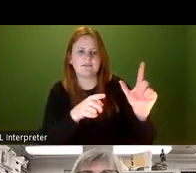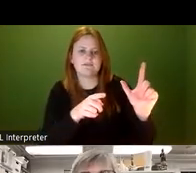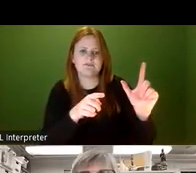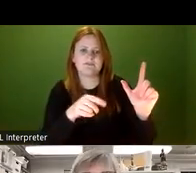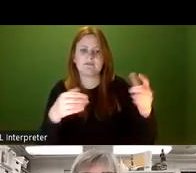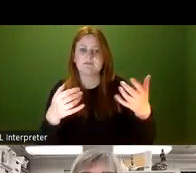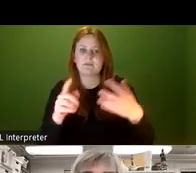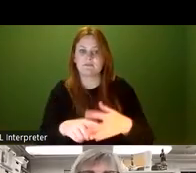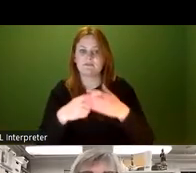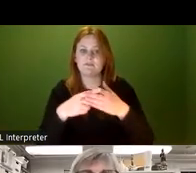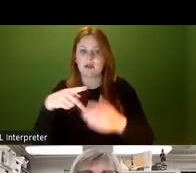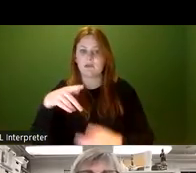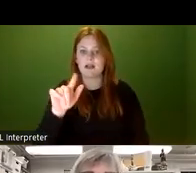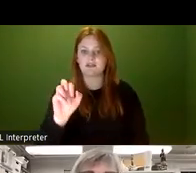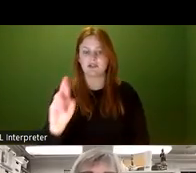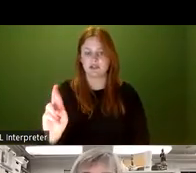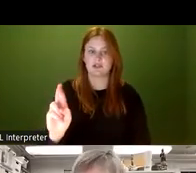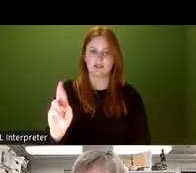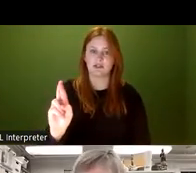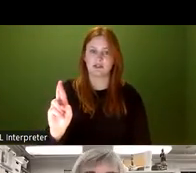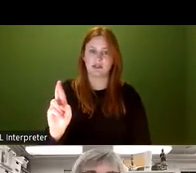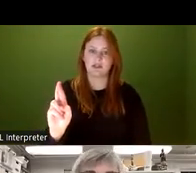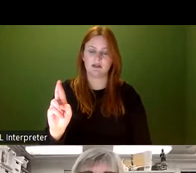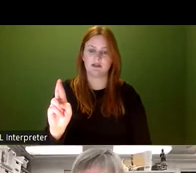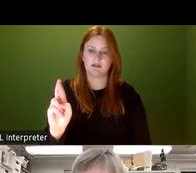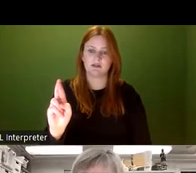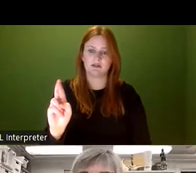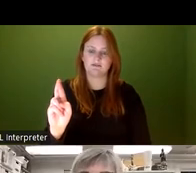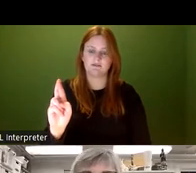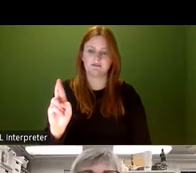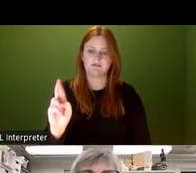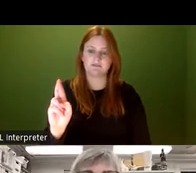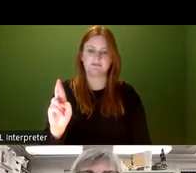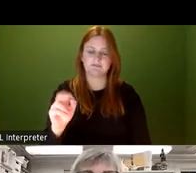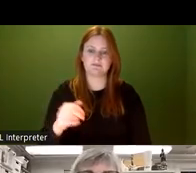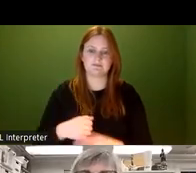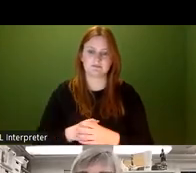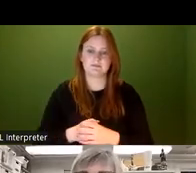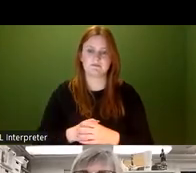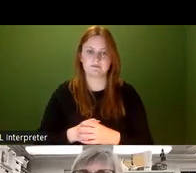plaster, and it's taken on sort of that pretty